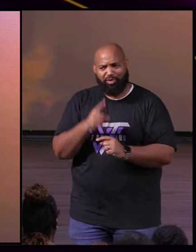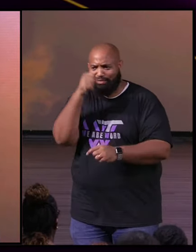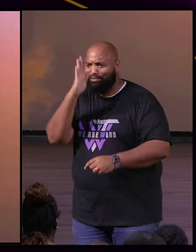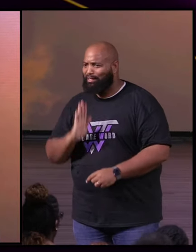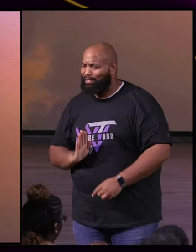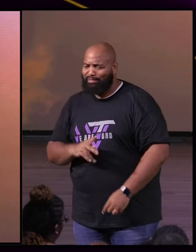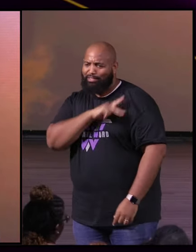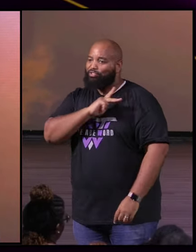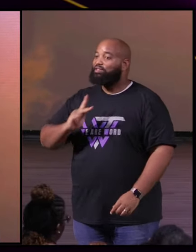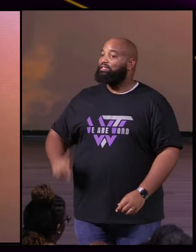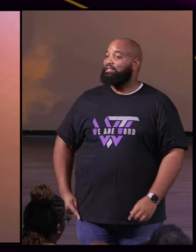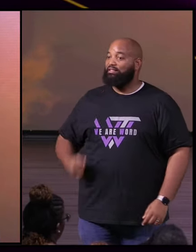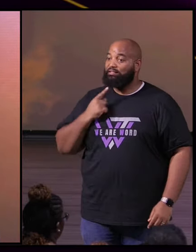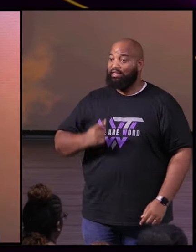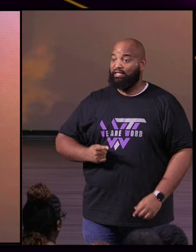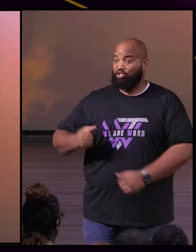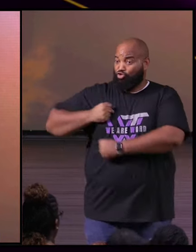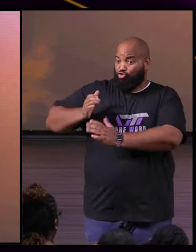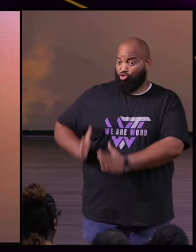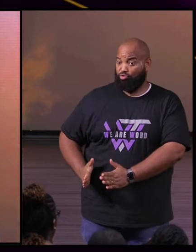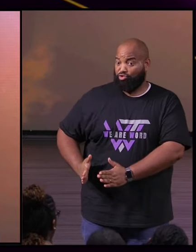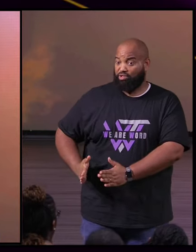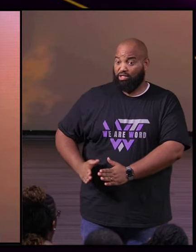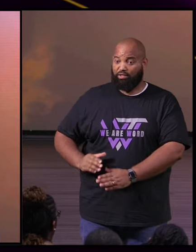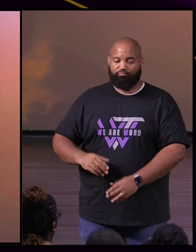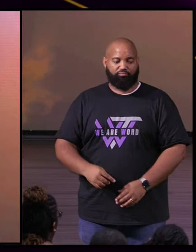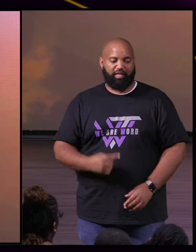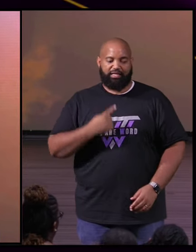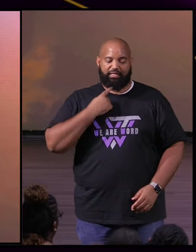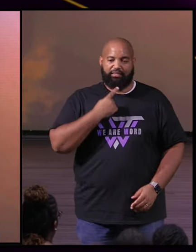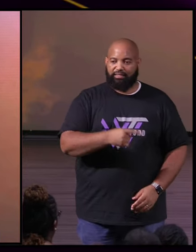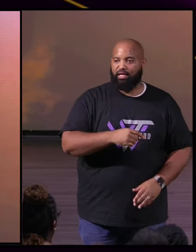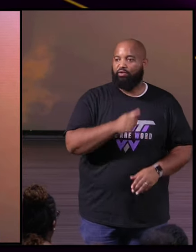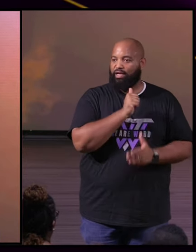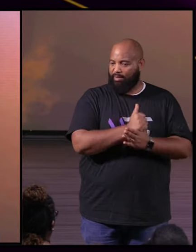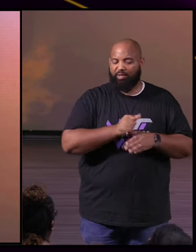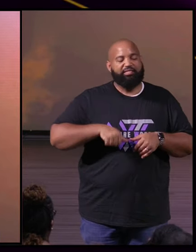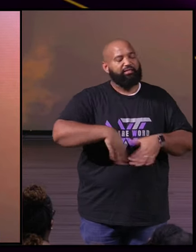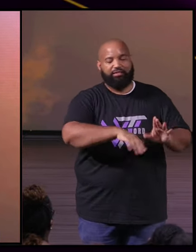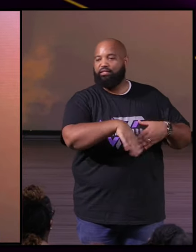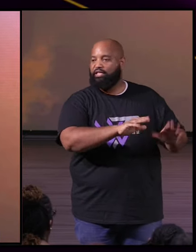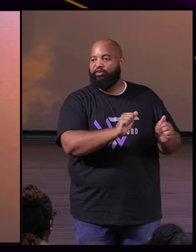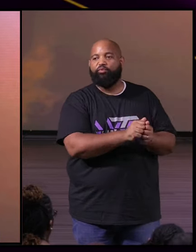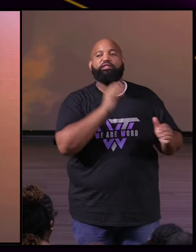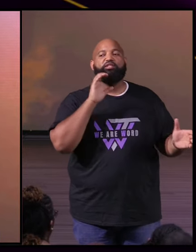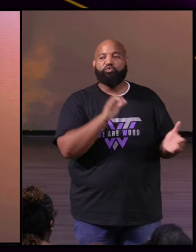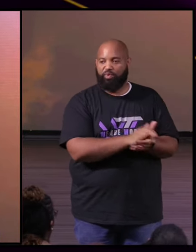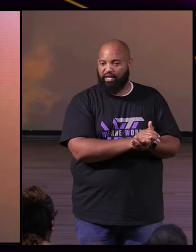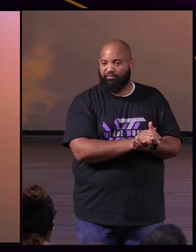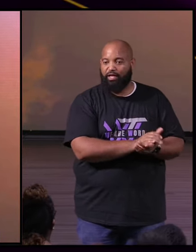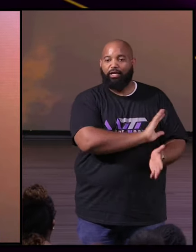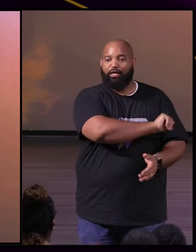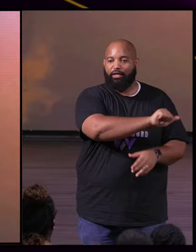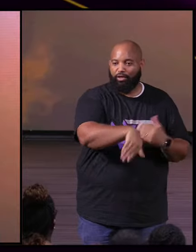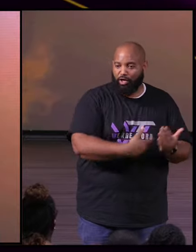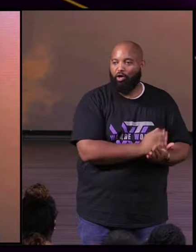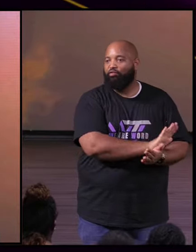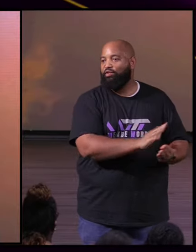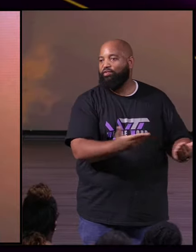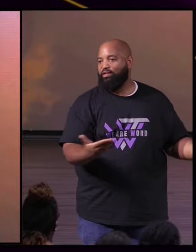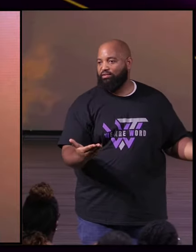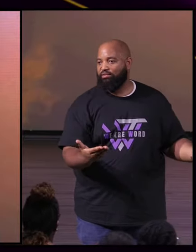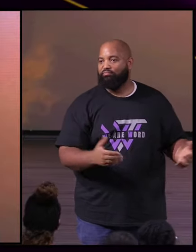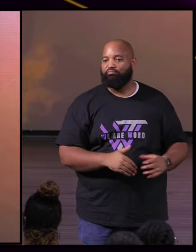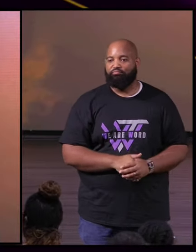Pharaoh commanded his men concerning him, and they sent him away with his wife and all that he